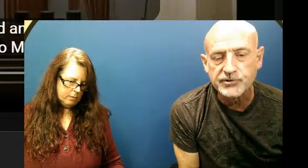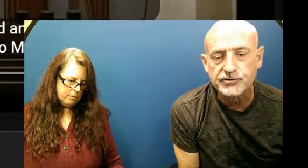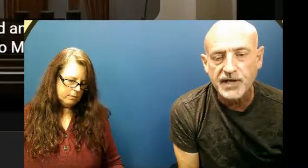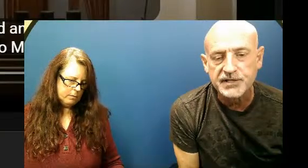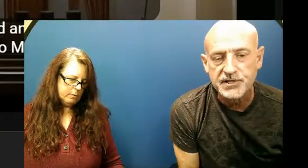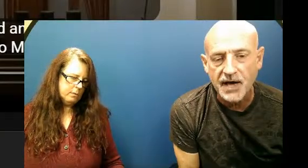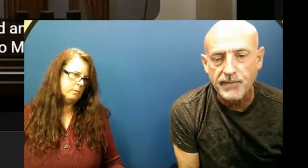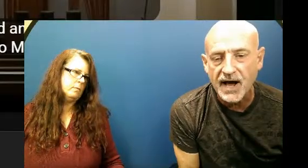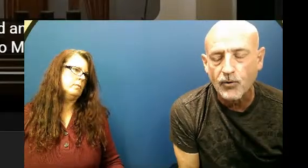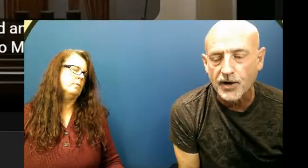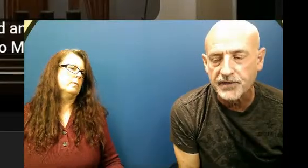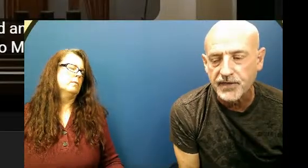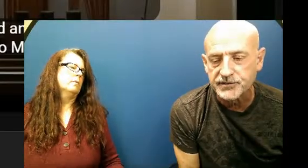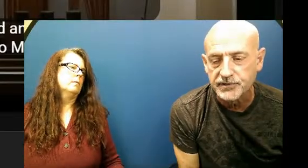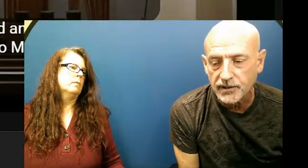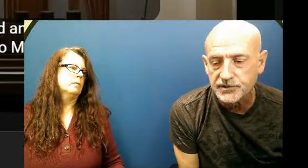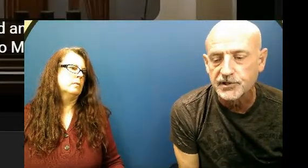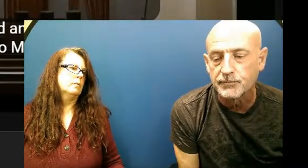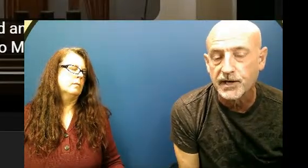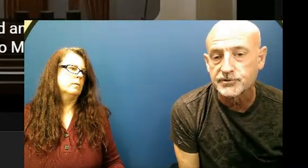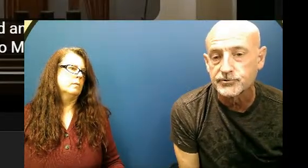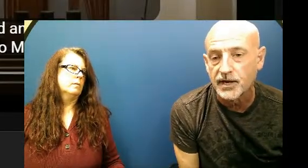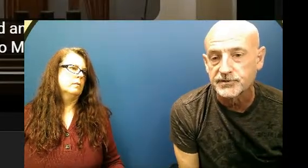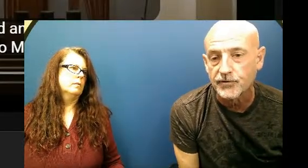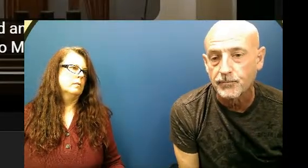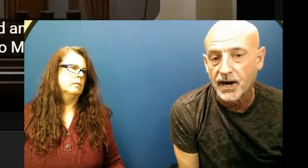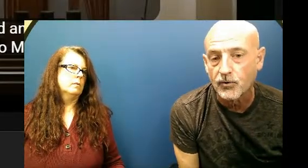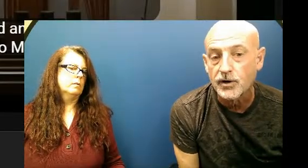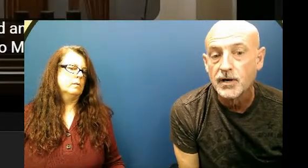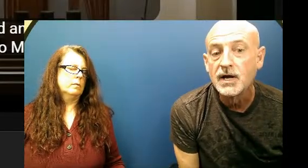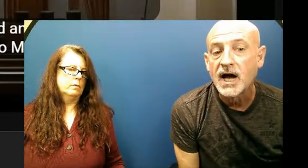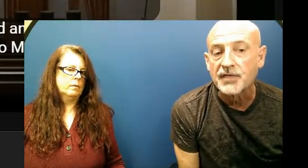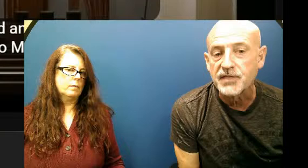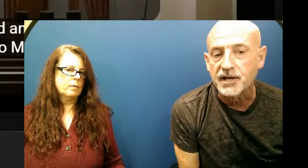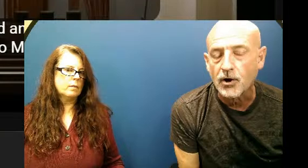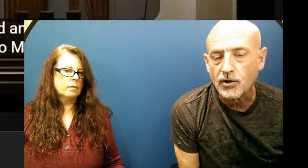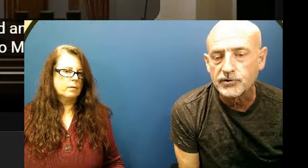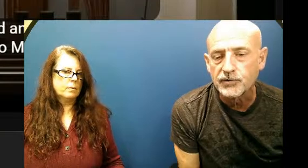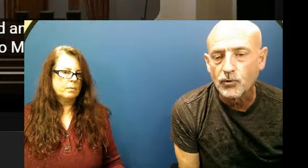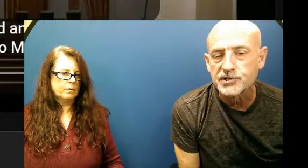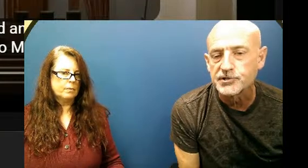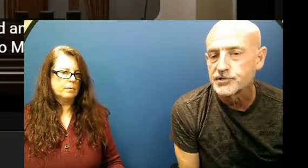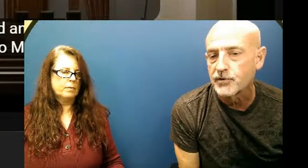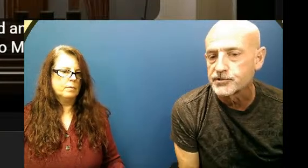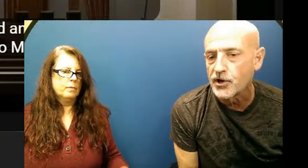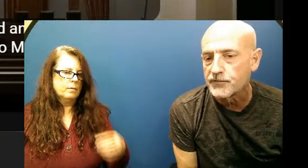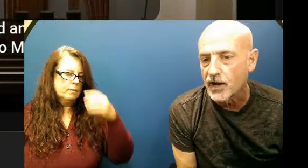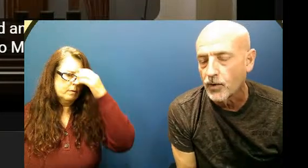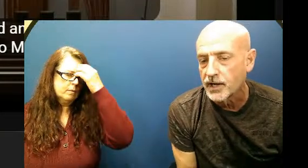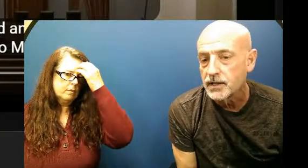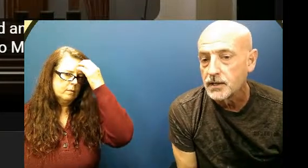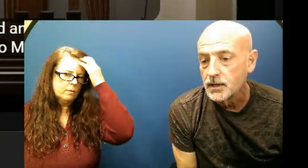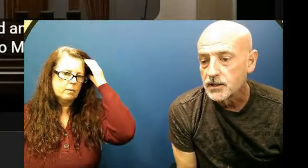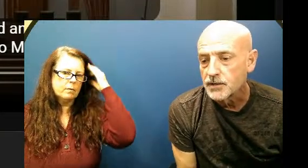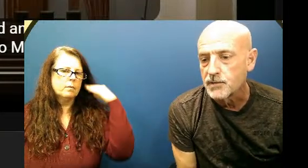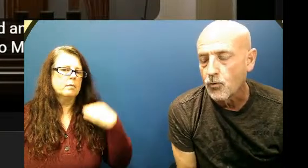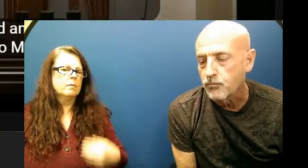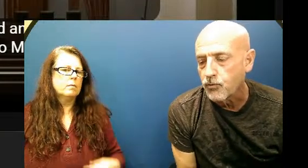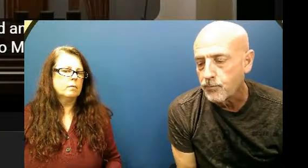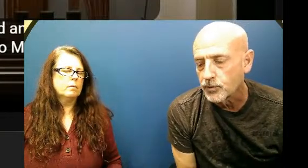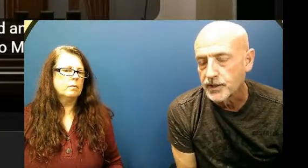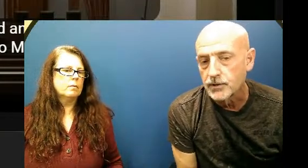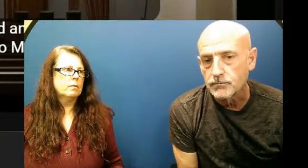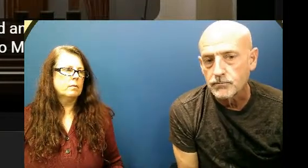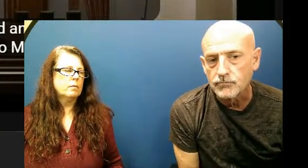courts exercising that power. I think that's an illegitimate exercise of their power. I think all of the questions they resolve that way can be